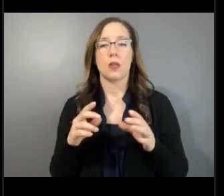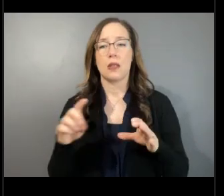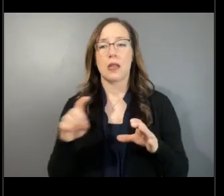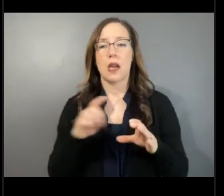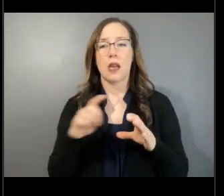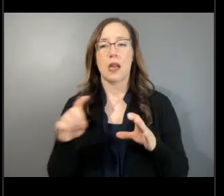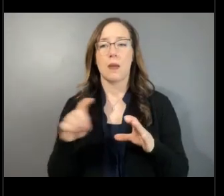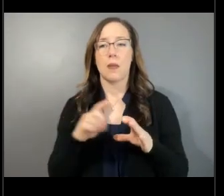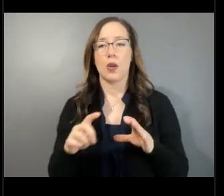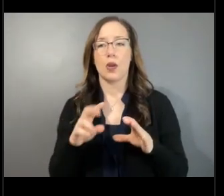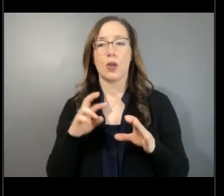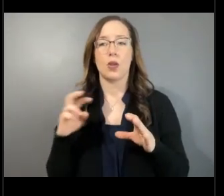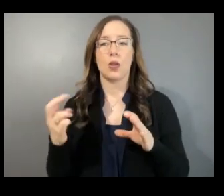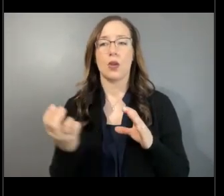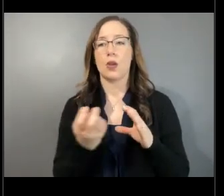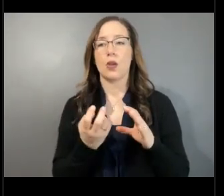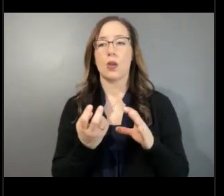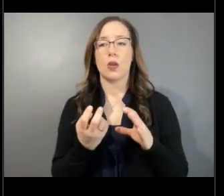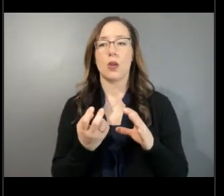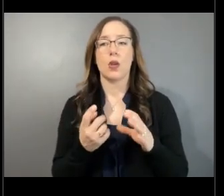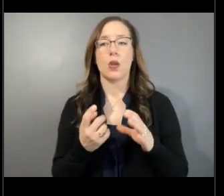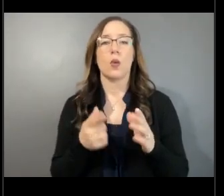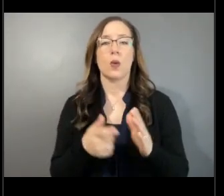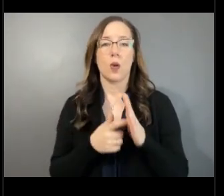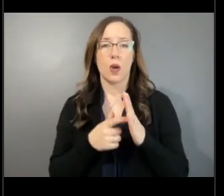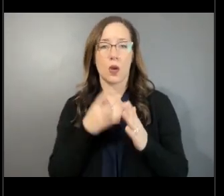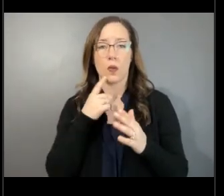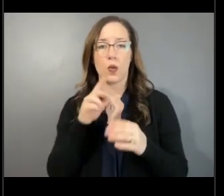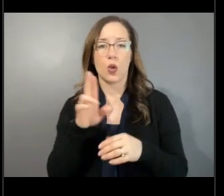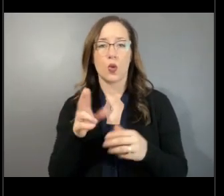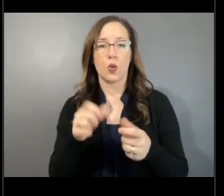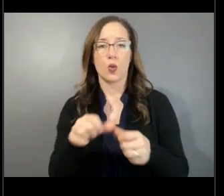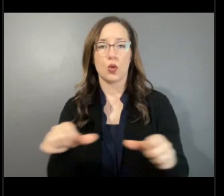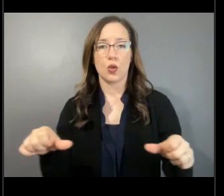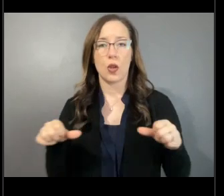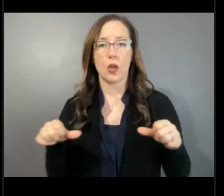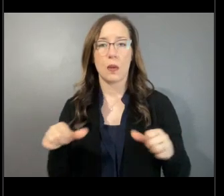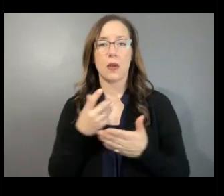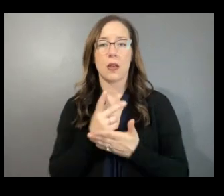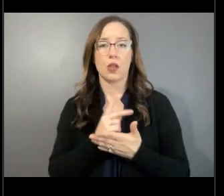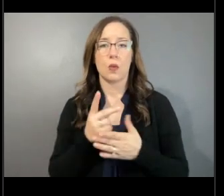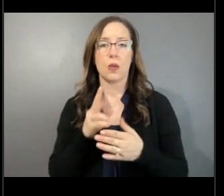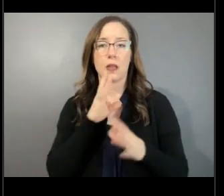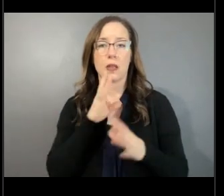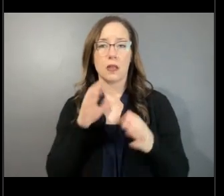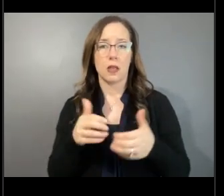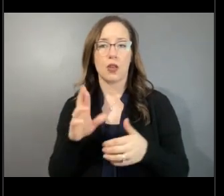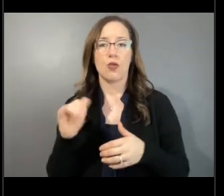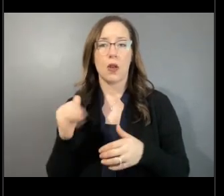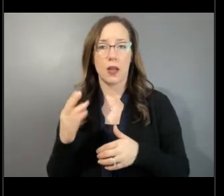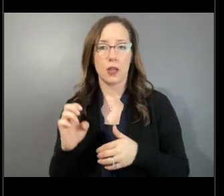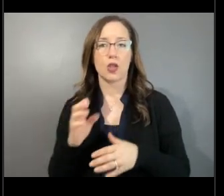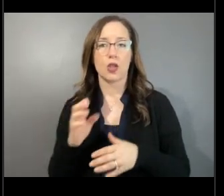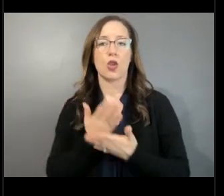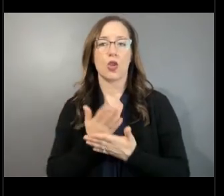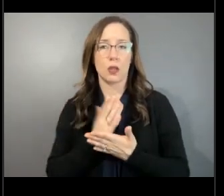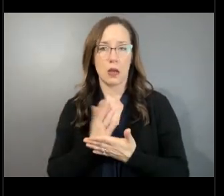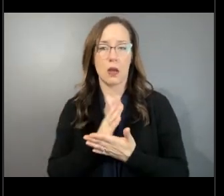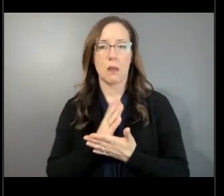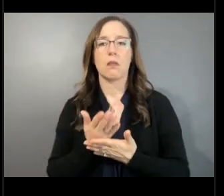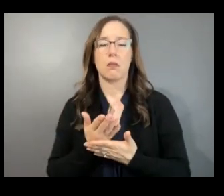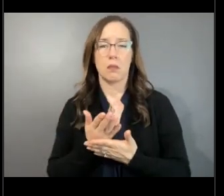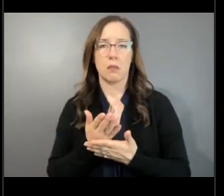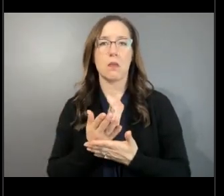with a sink, range, or cooktop at its base. And 93% of you got that one